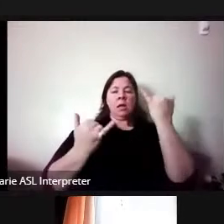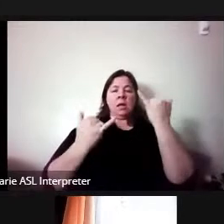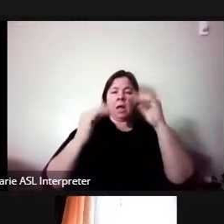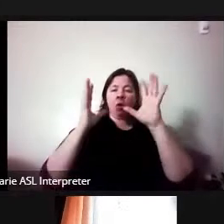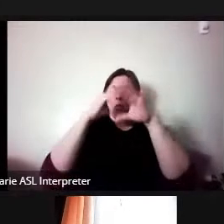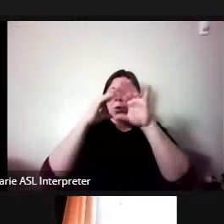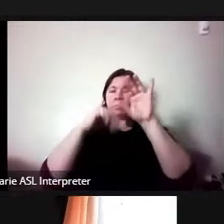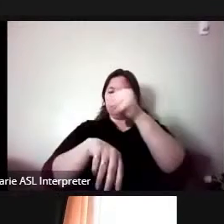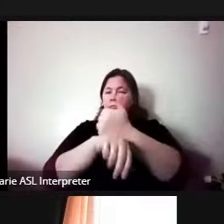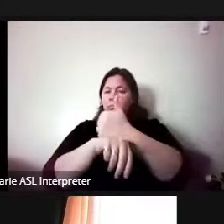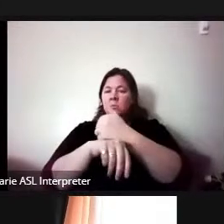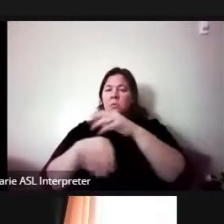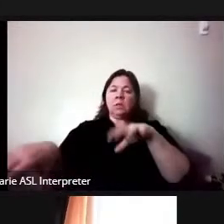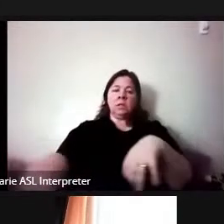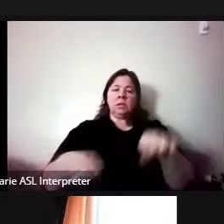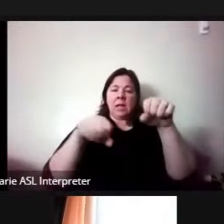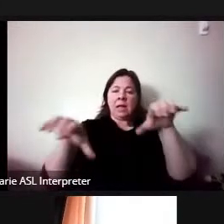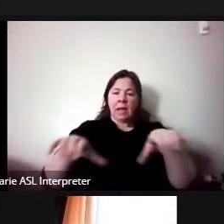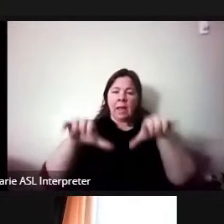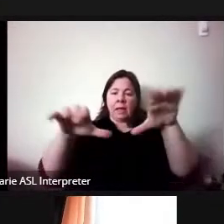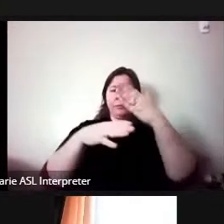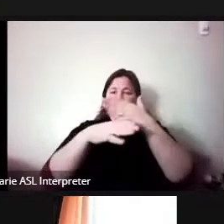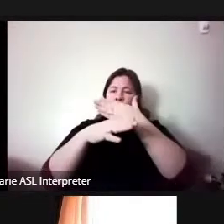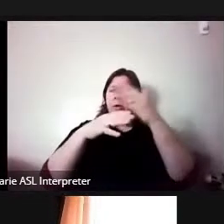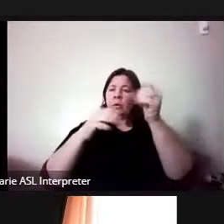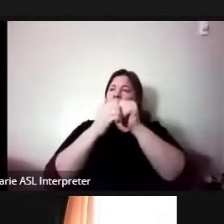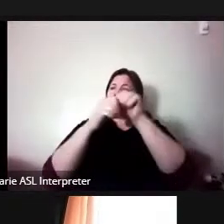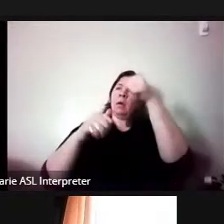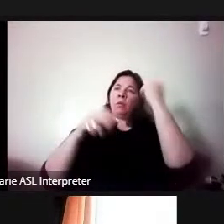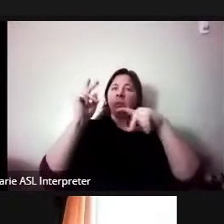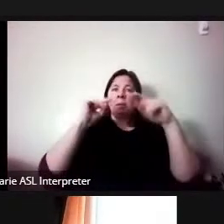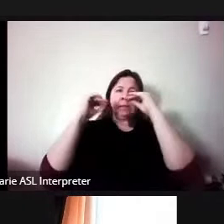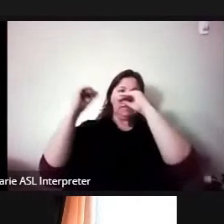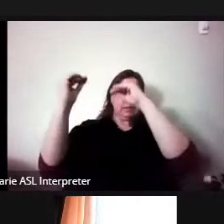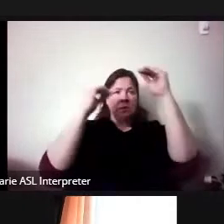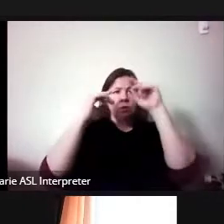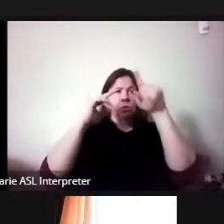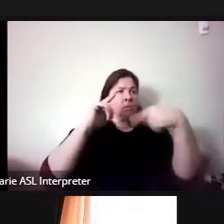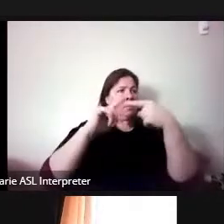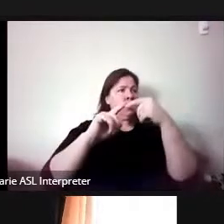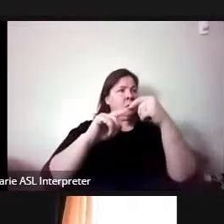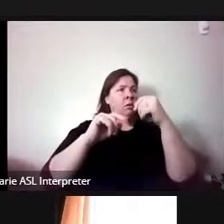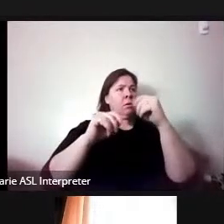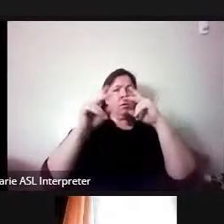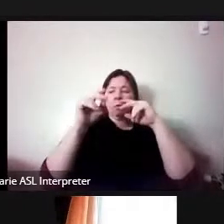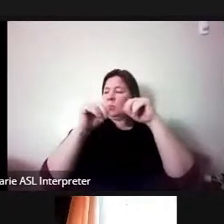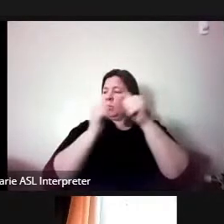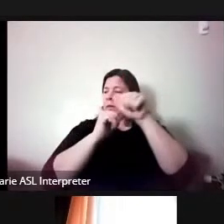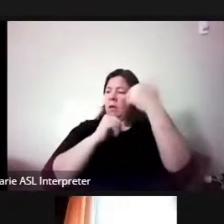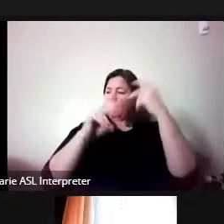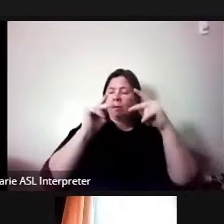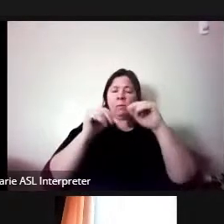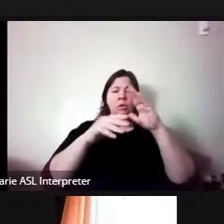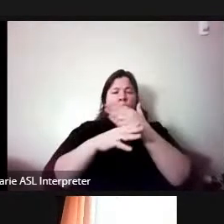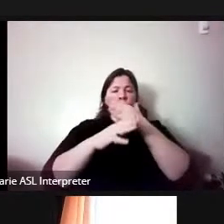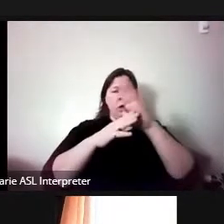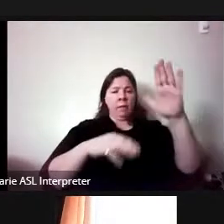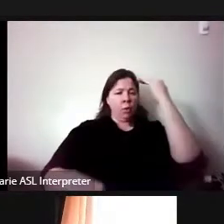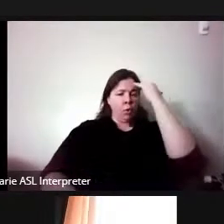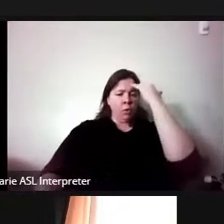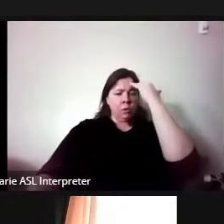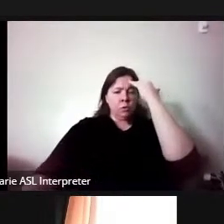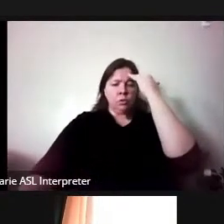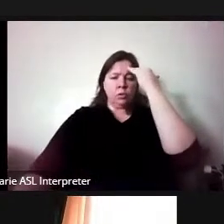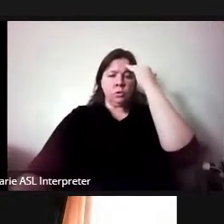are actually taking the action. They share that with people. They're teaching with people, and then they share their knowledge.